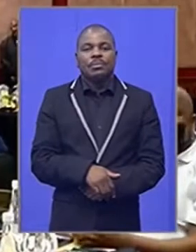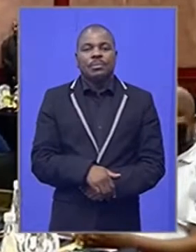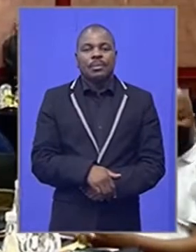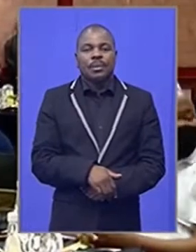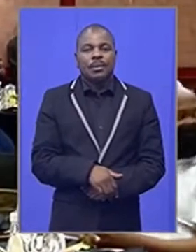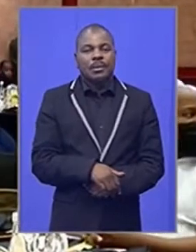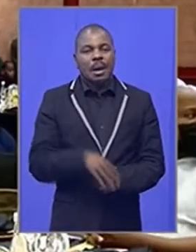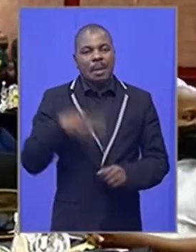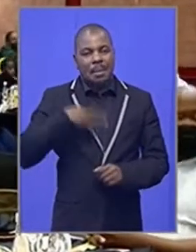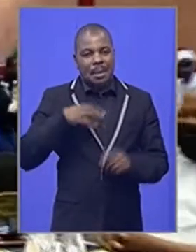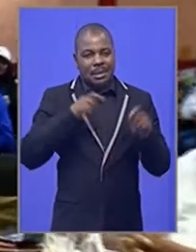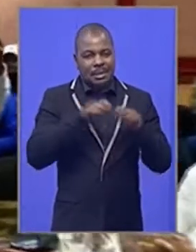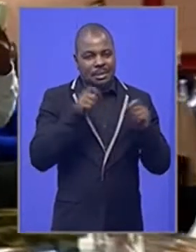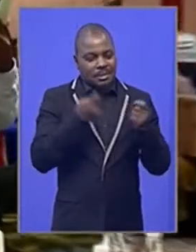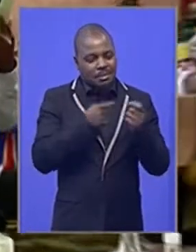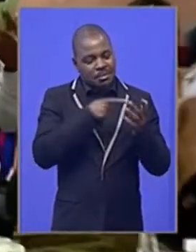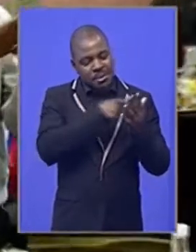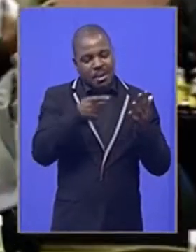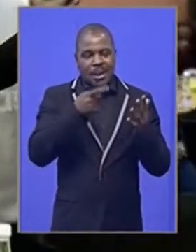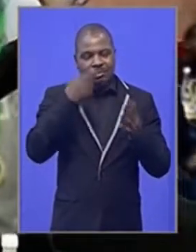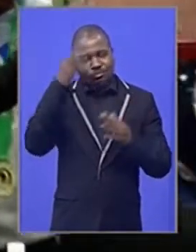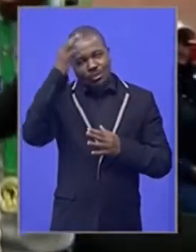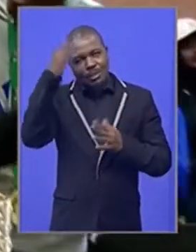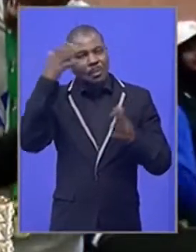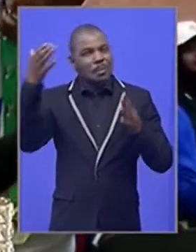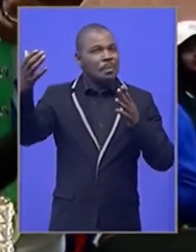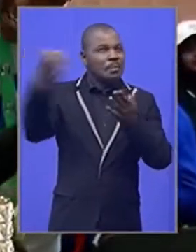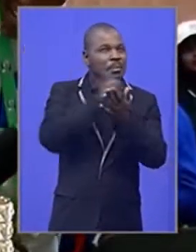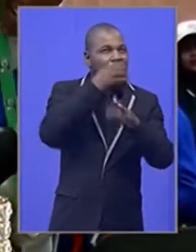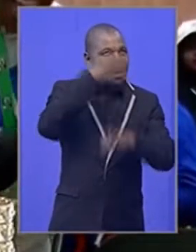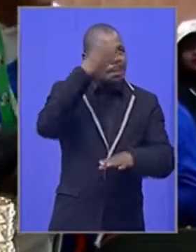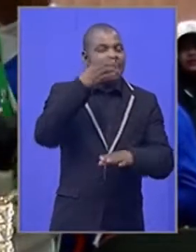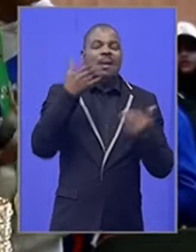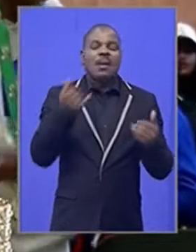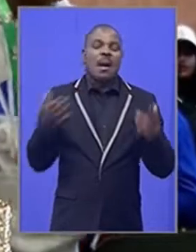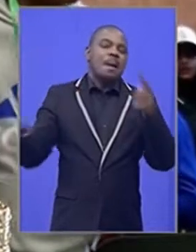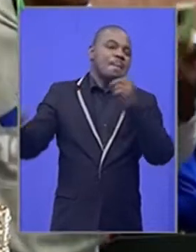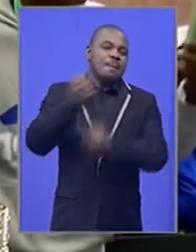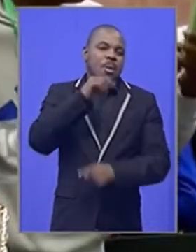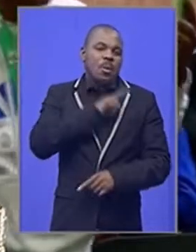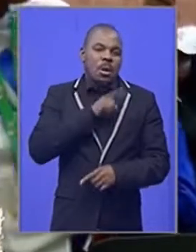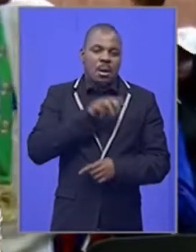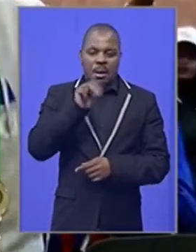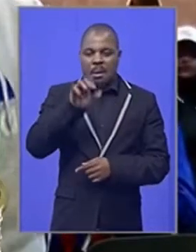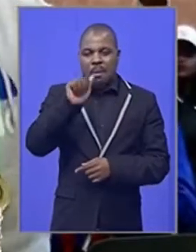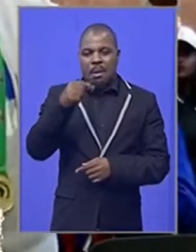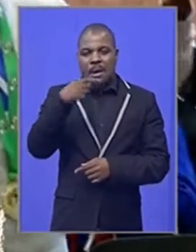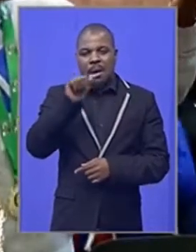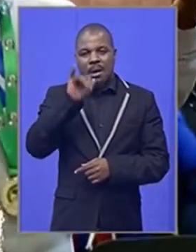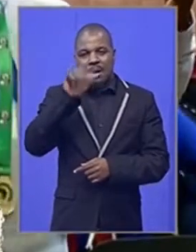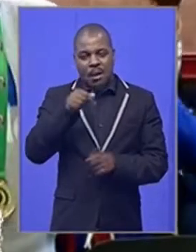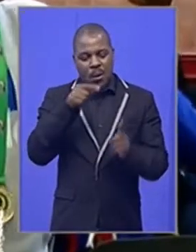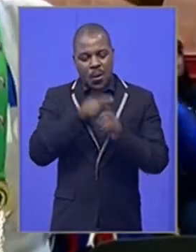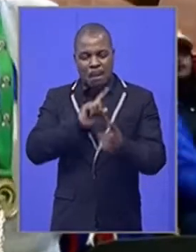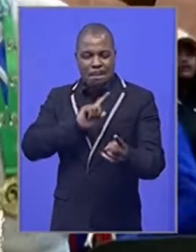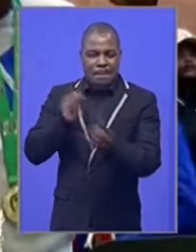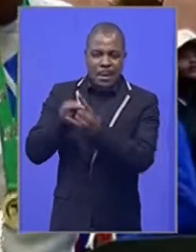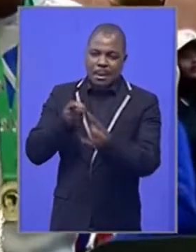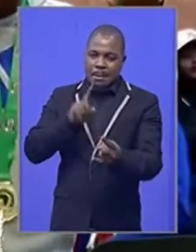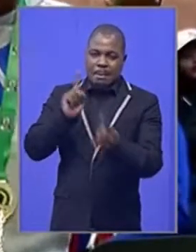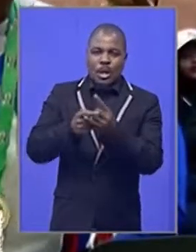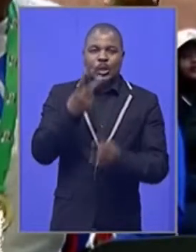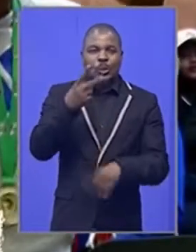Toro ya Banyana Banyana ya go nna ditshimega e fetogile boammaruri morago ga gore Hilda Magaiya a tsikinya letloa gabedi kwa